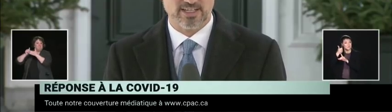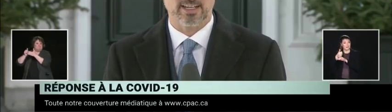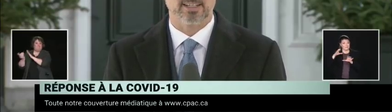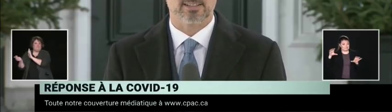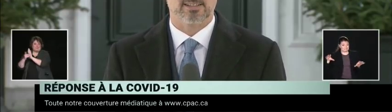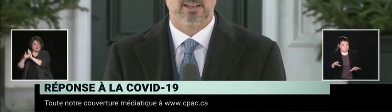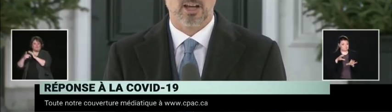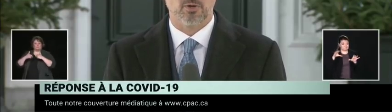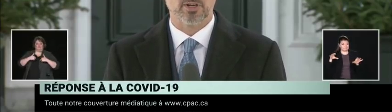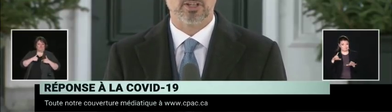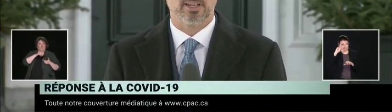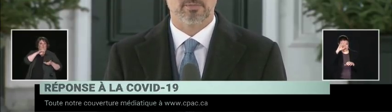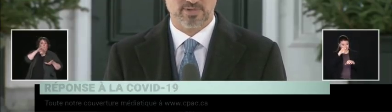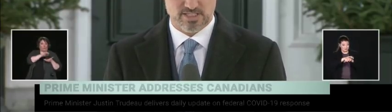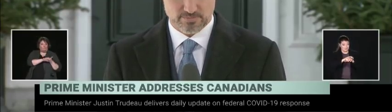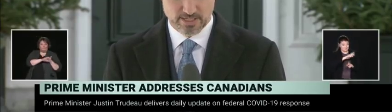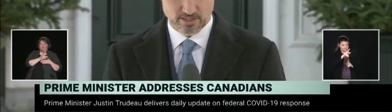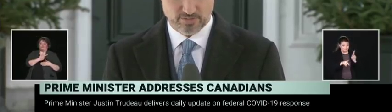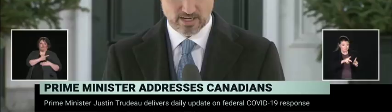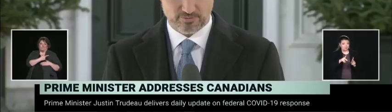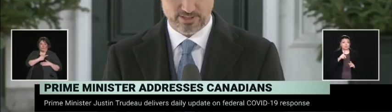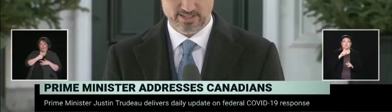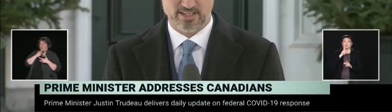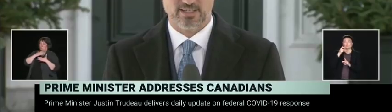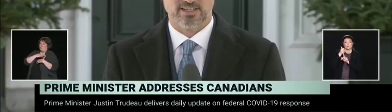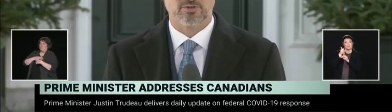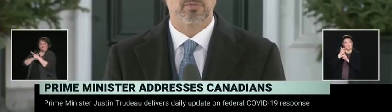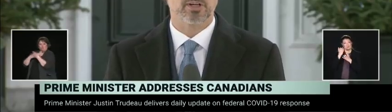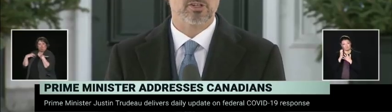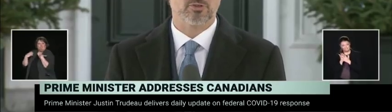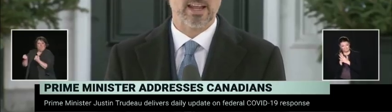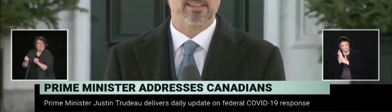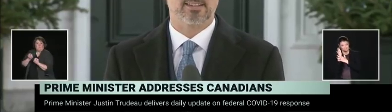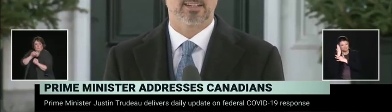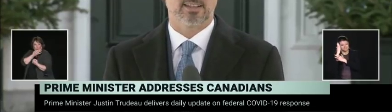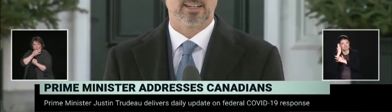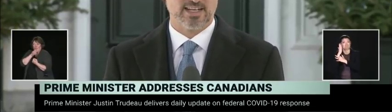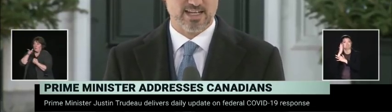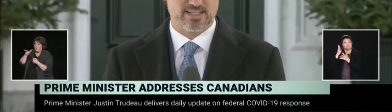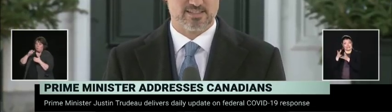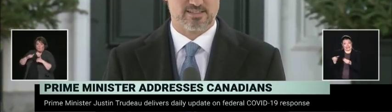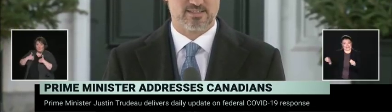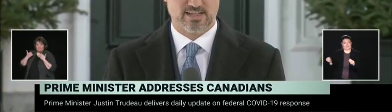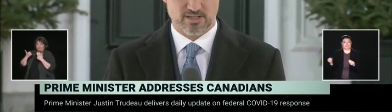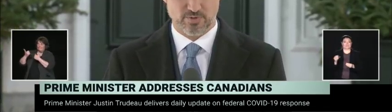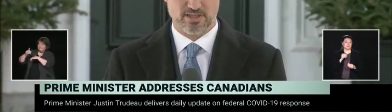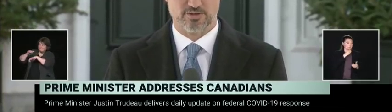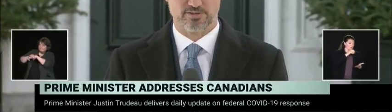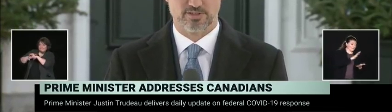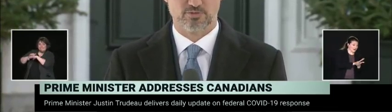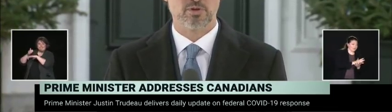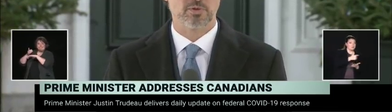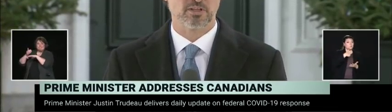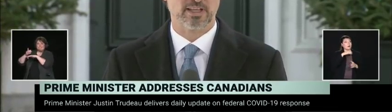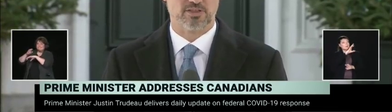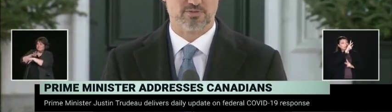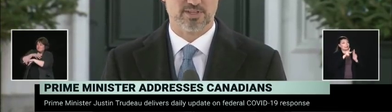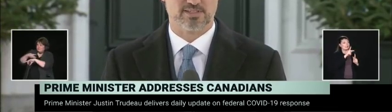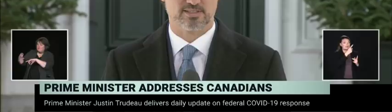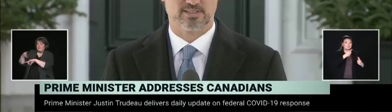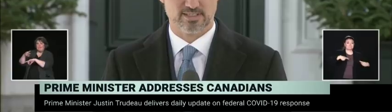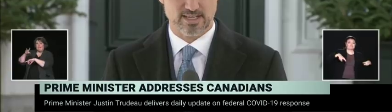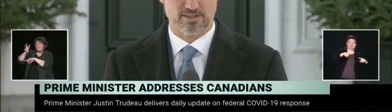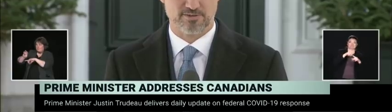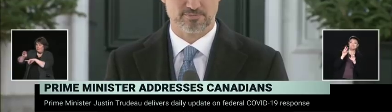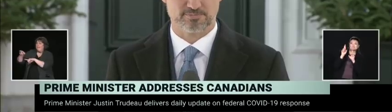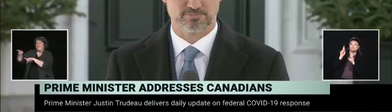all Canadians are wishing him a speedy recovery. And to our British friends, Canadians stand with you. We will get through